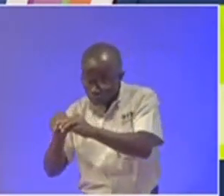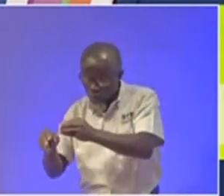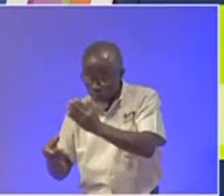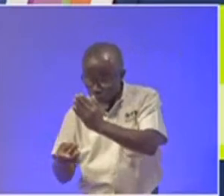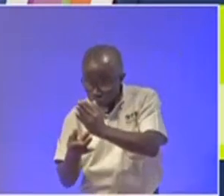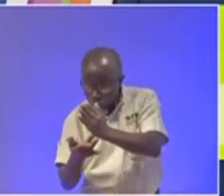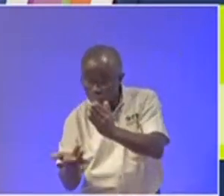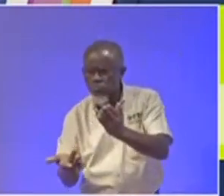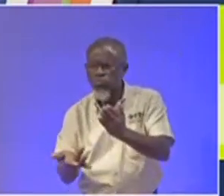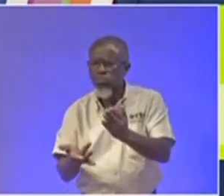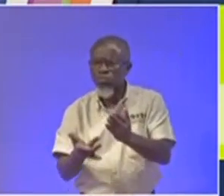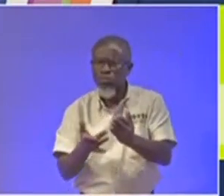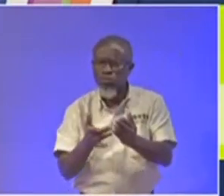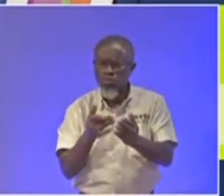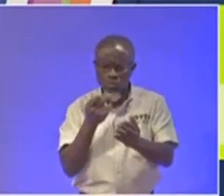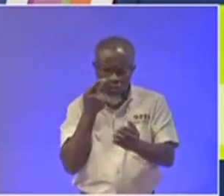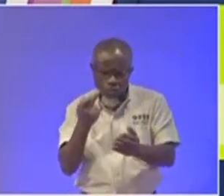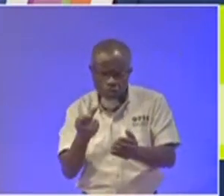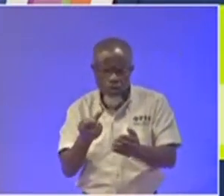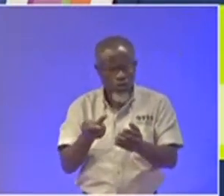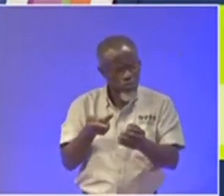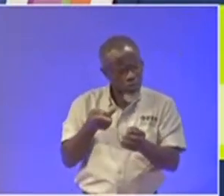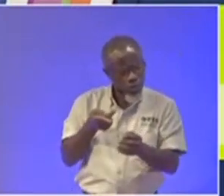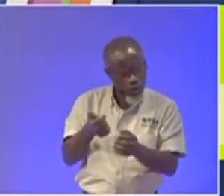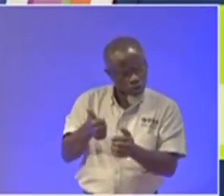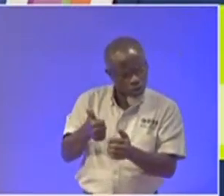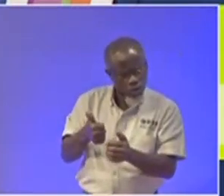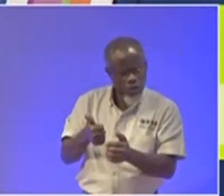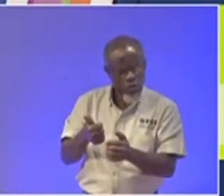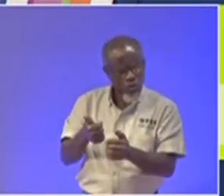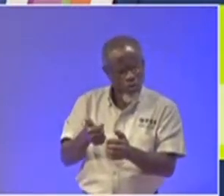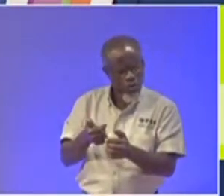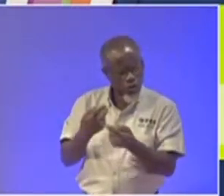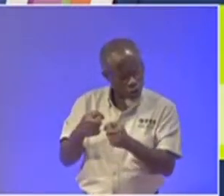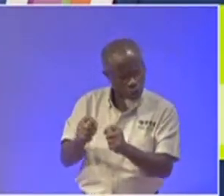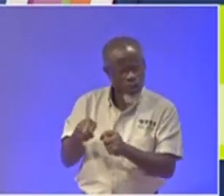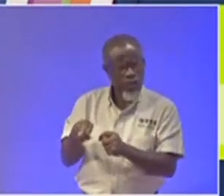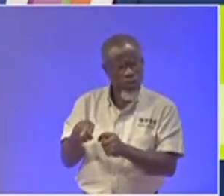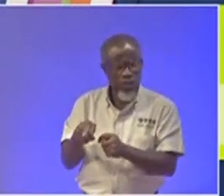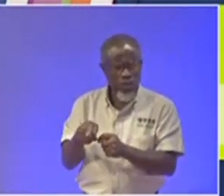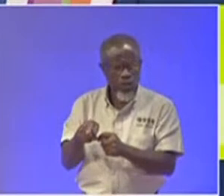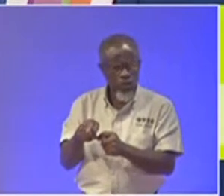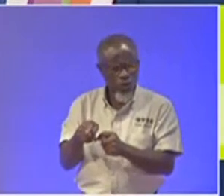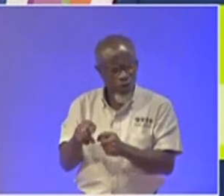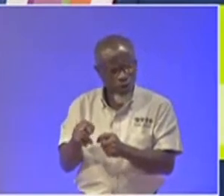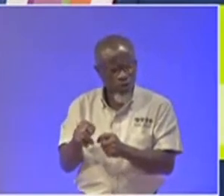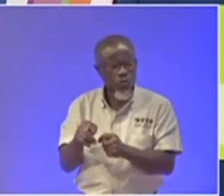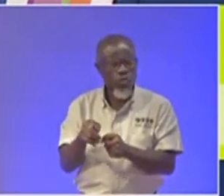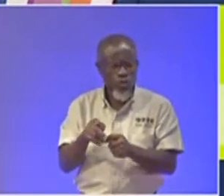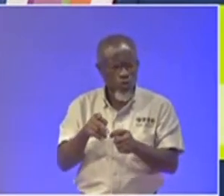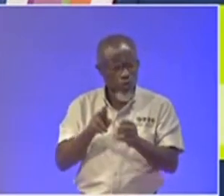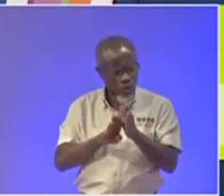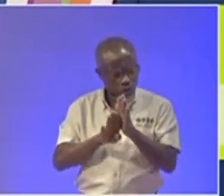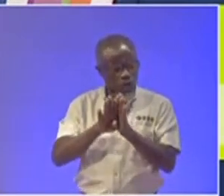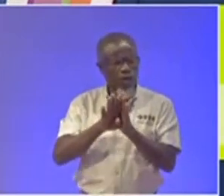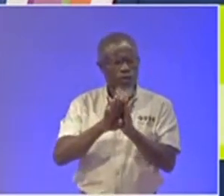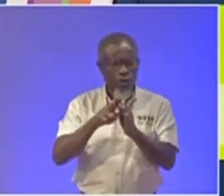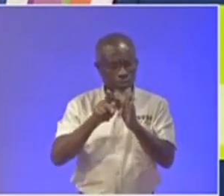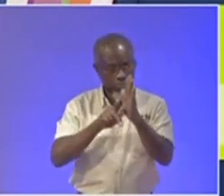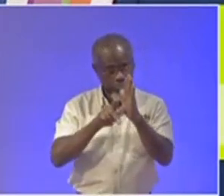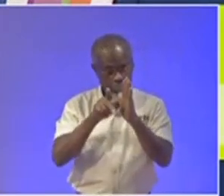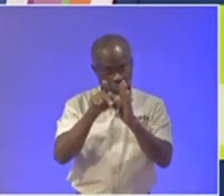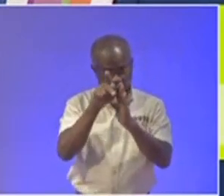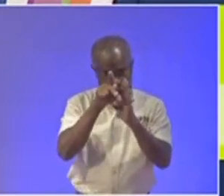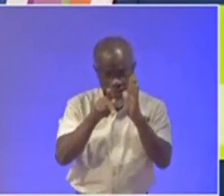saying, okay, well, these things are saying that possibly we should do this. So developing a policy or that set